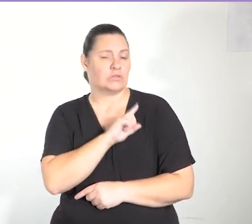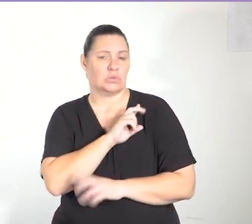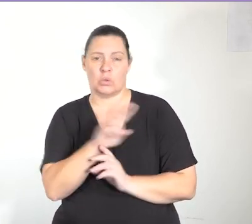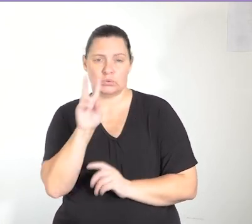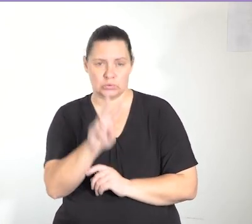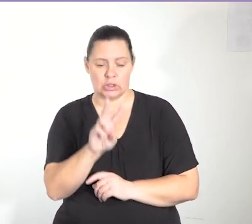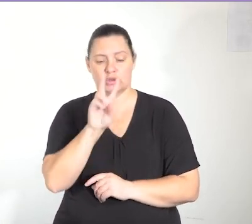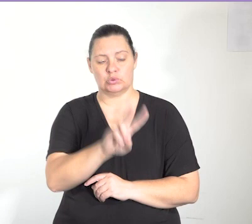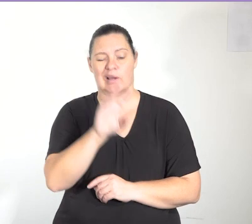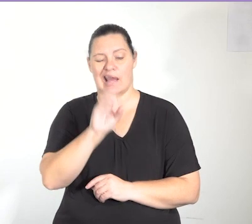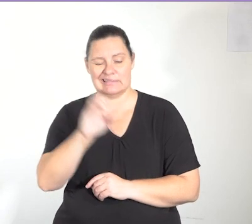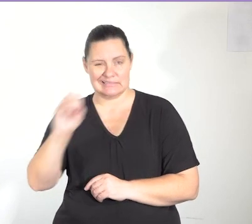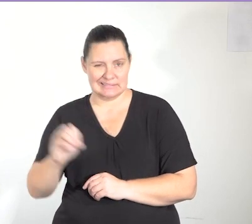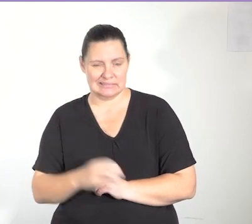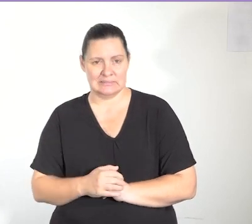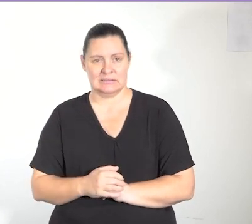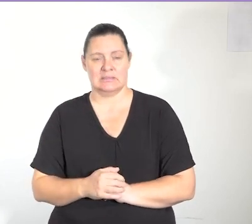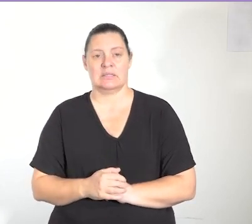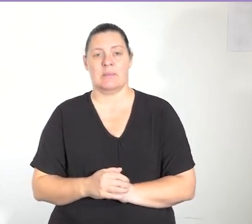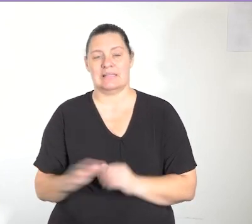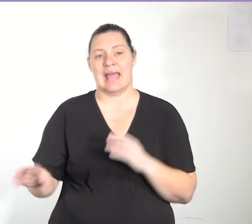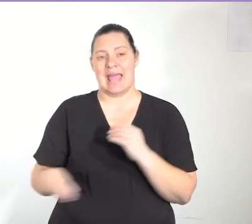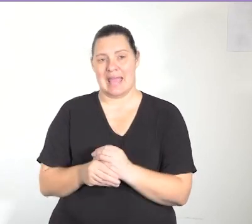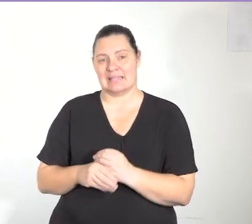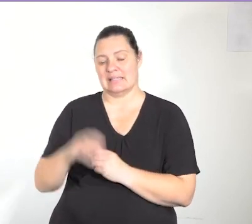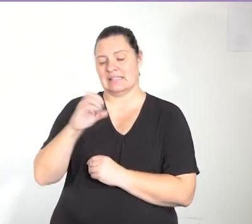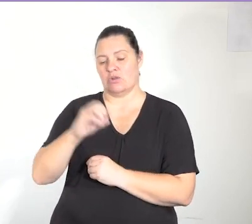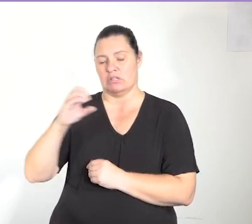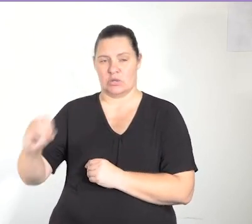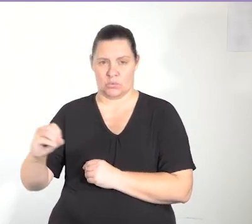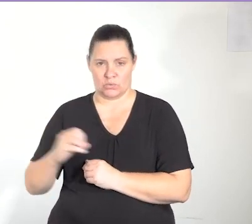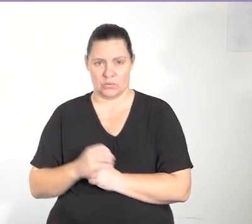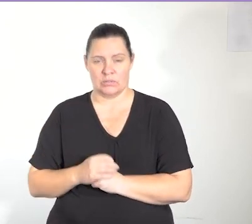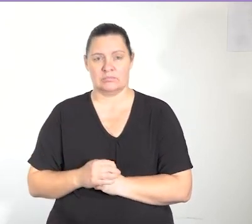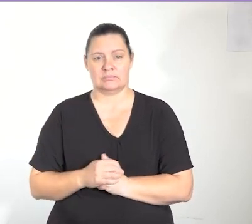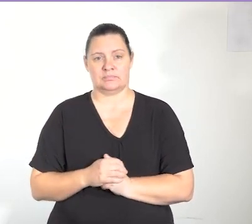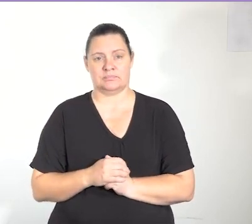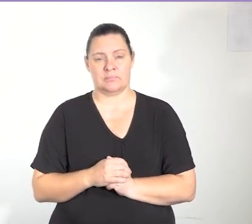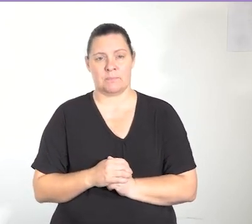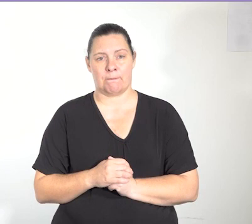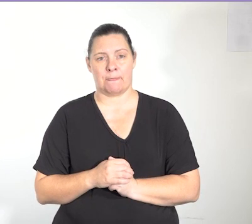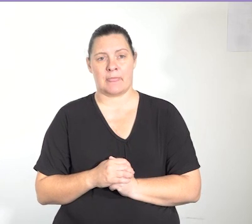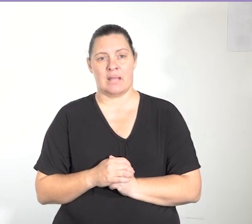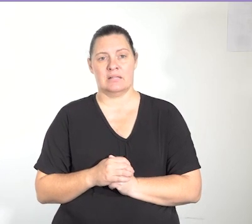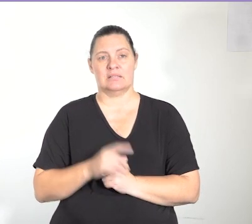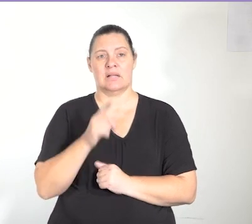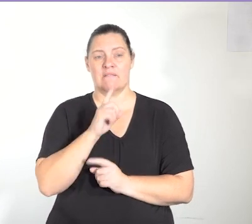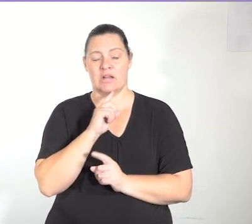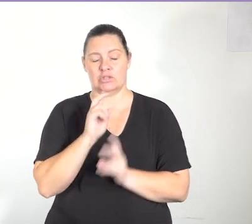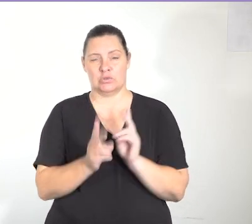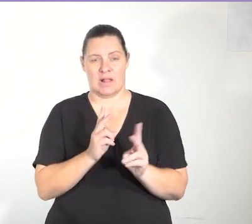not a 2, it's a 200, so we are going to put 2 zeros to represent the 100. That means